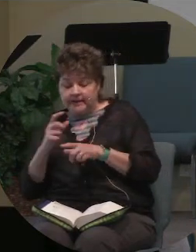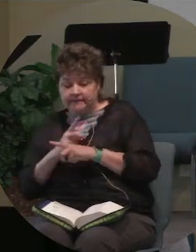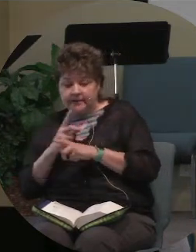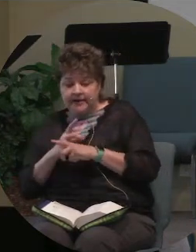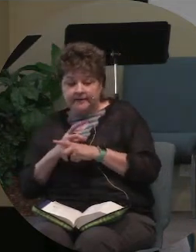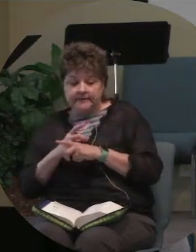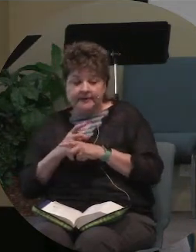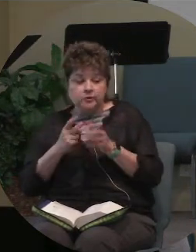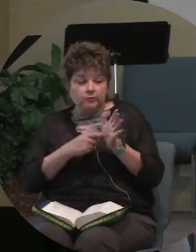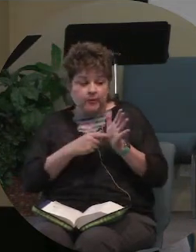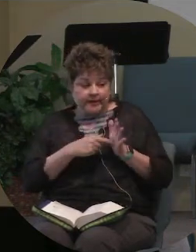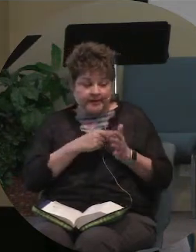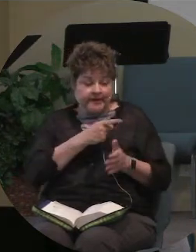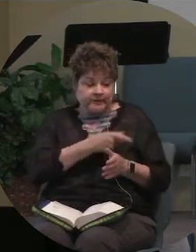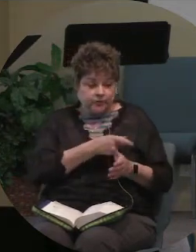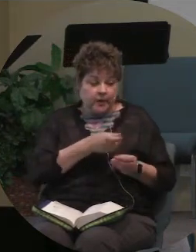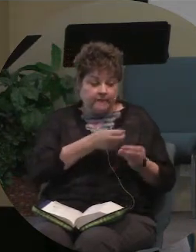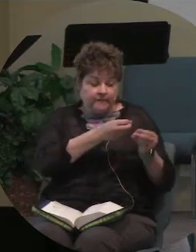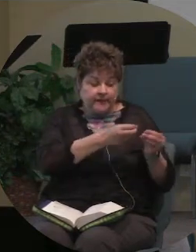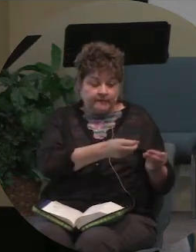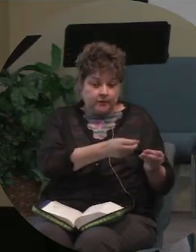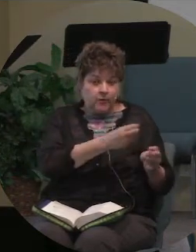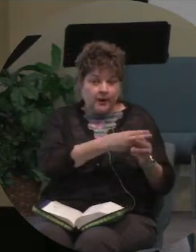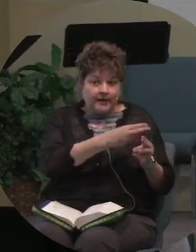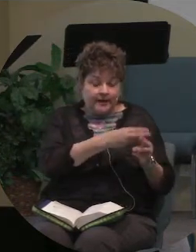of giving her a name